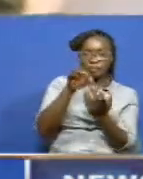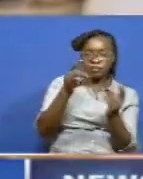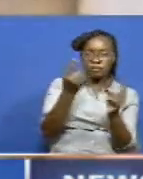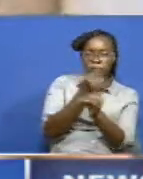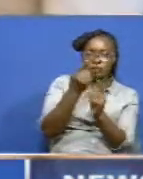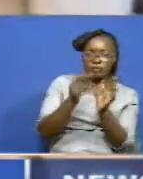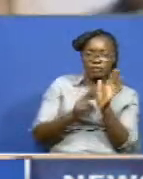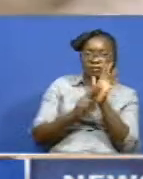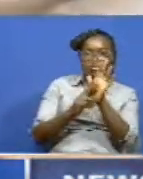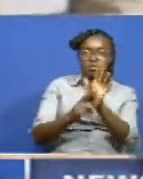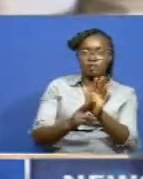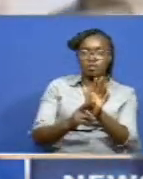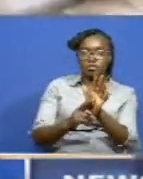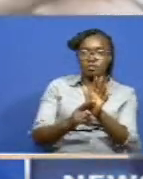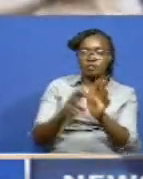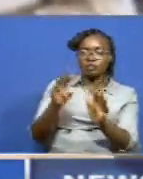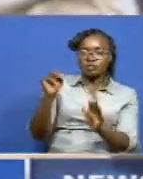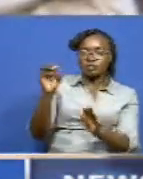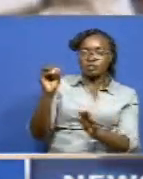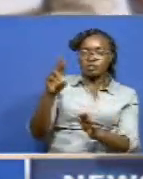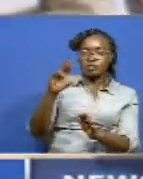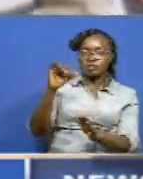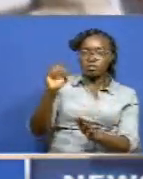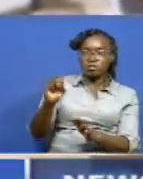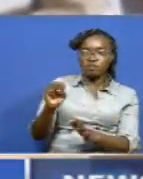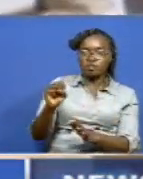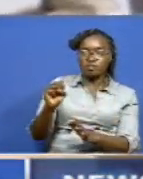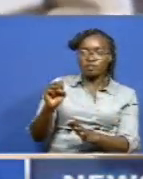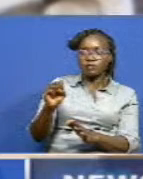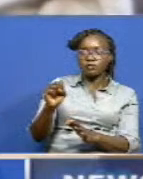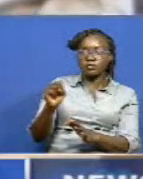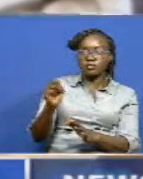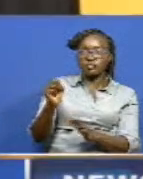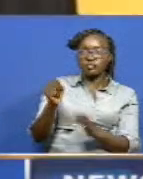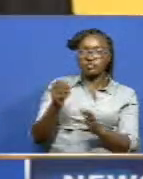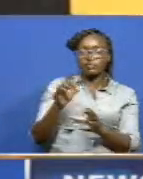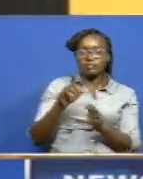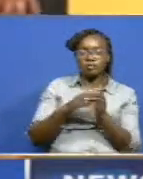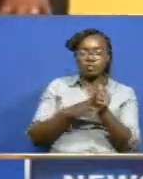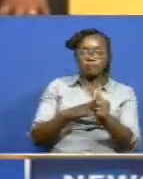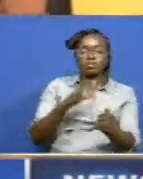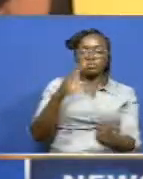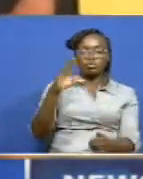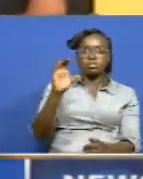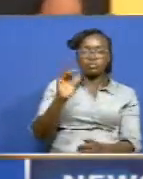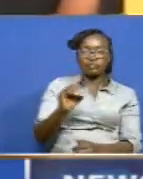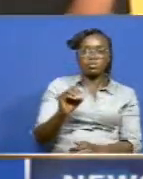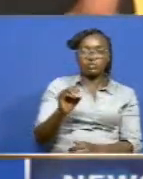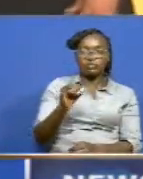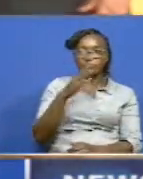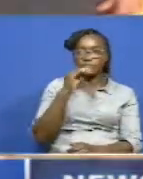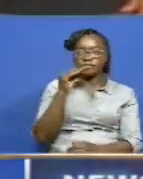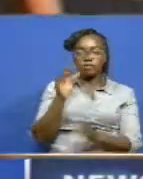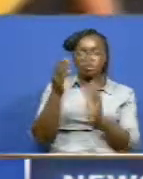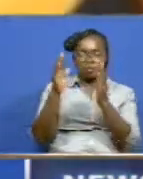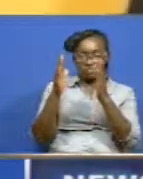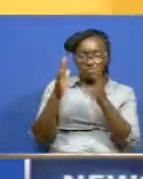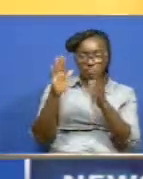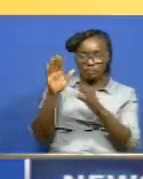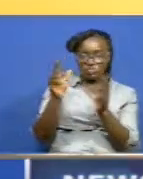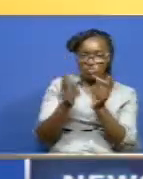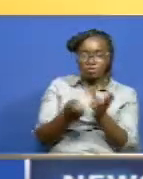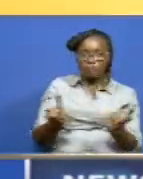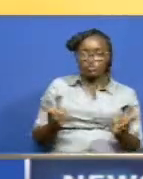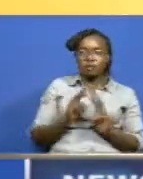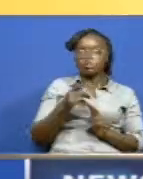different representative, Maurice Mutua, from the faction led by CEO Mercy Wambua. In her speech, Mwilu congratulated the panel and